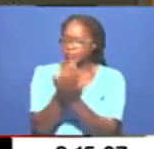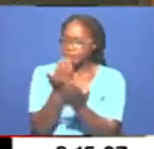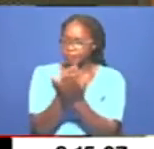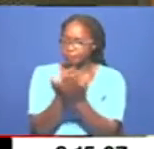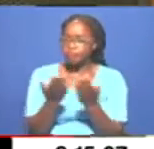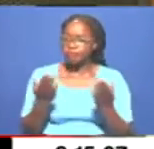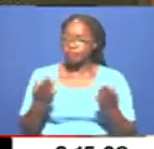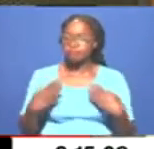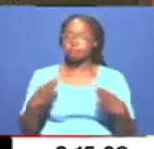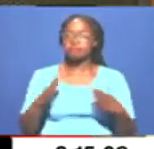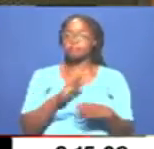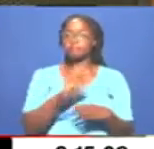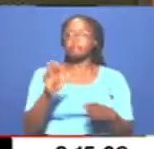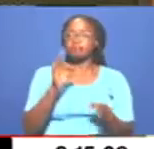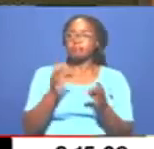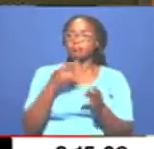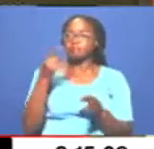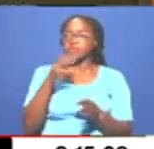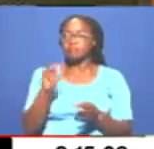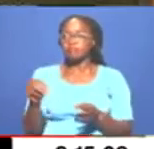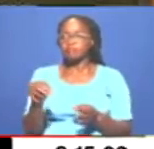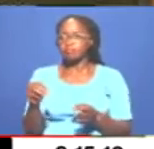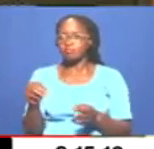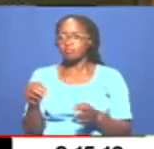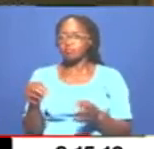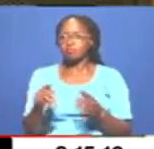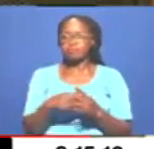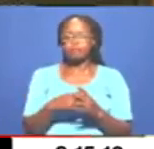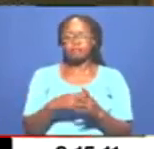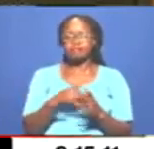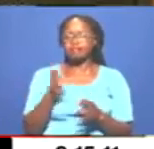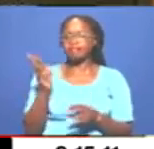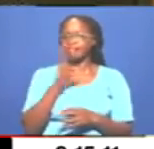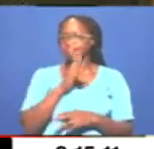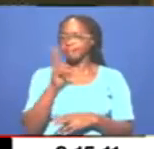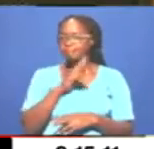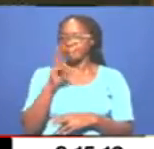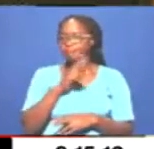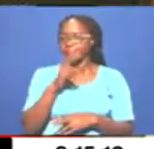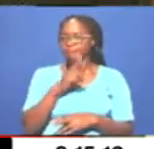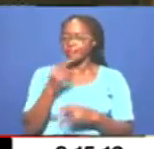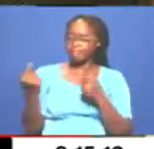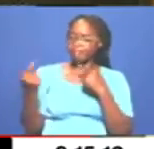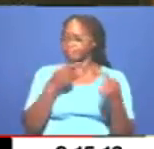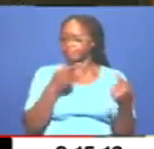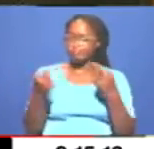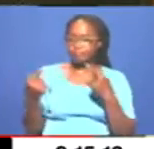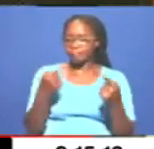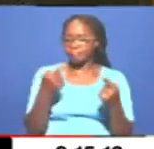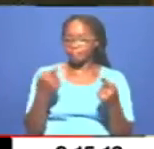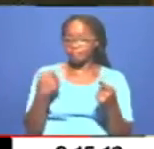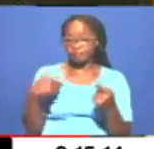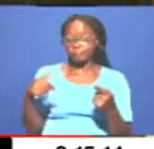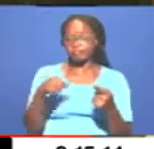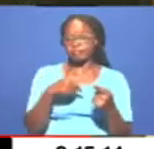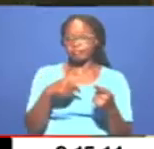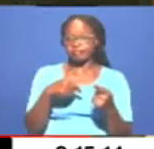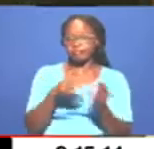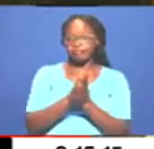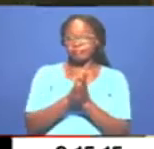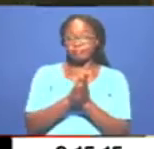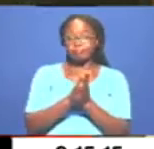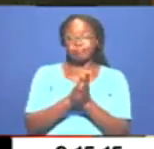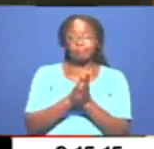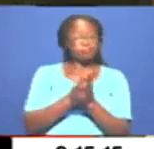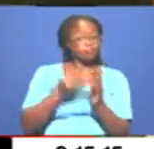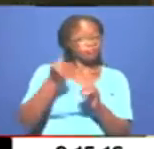wako. Ukiwaambia waanze kuzusha, walete vurugu, sisi tutakabiliana na